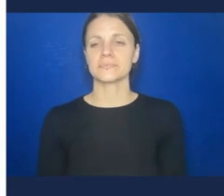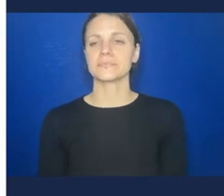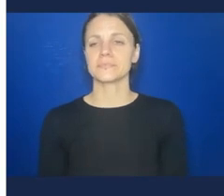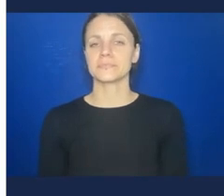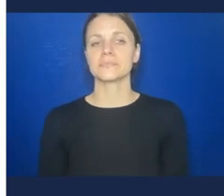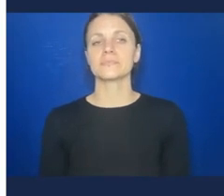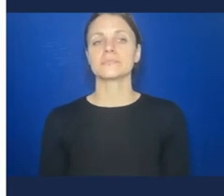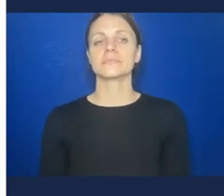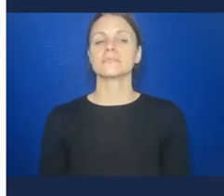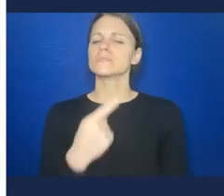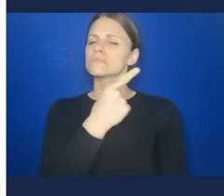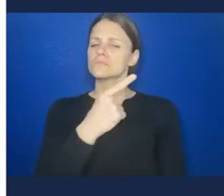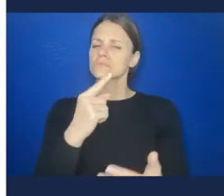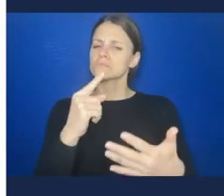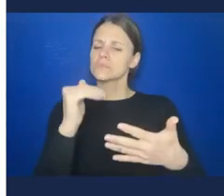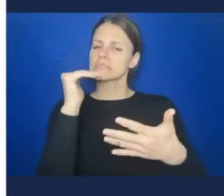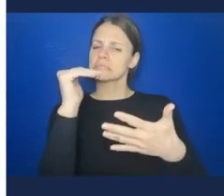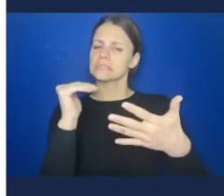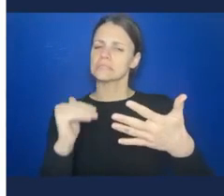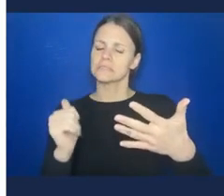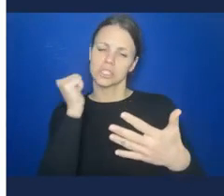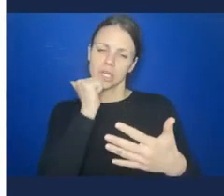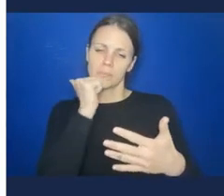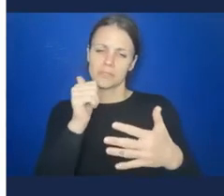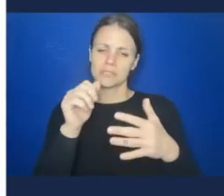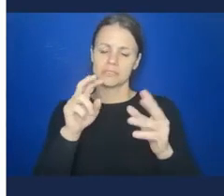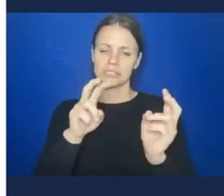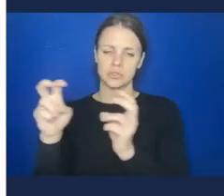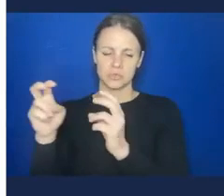Here I just have a list of some of the common issues. You can keep hitting forward.